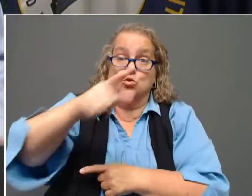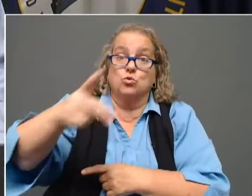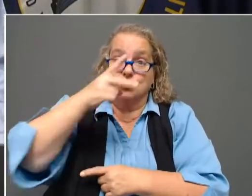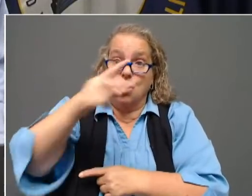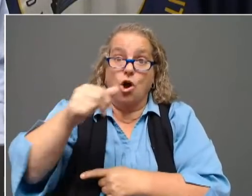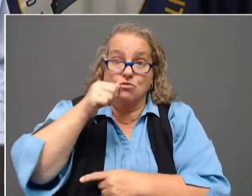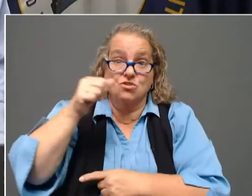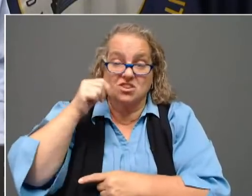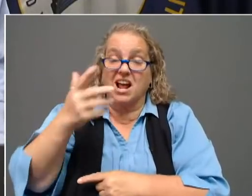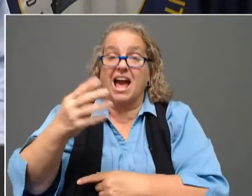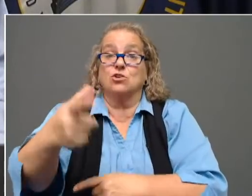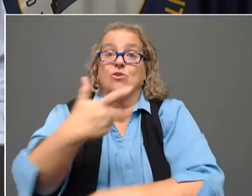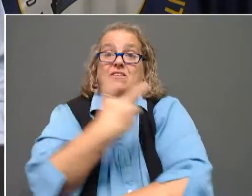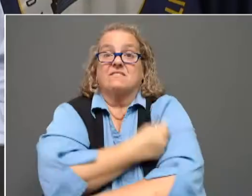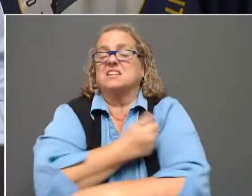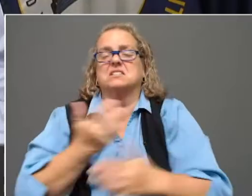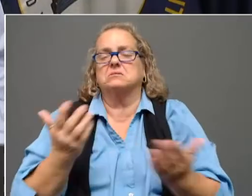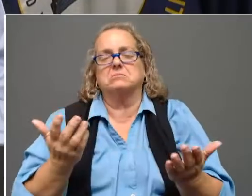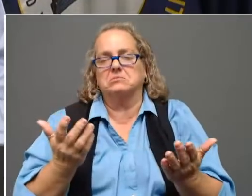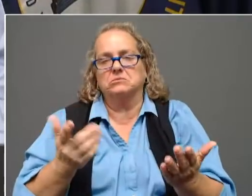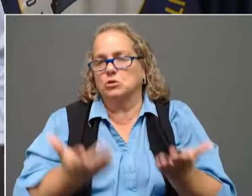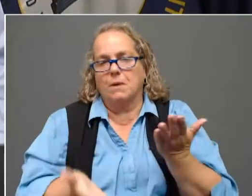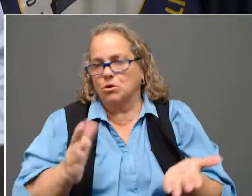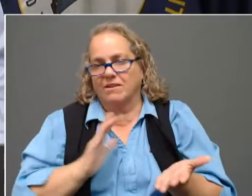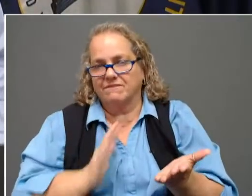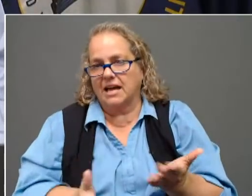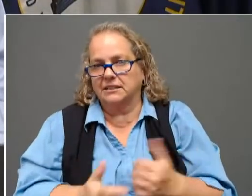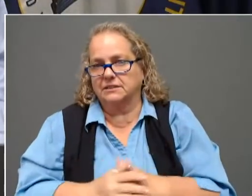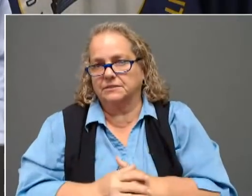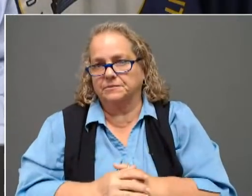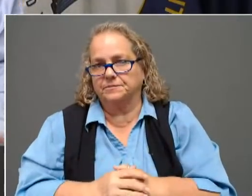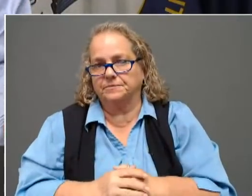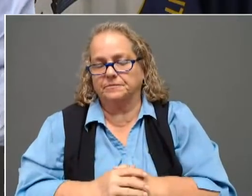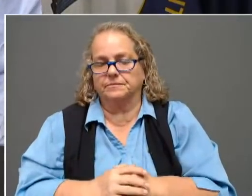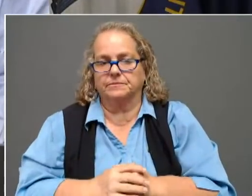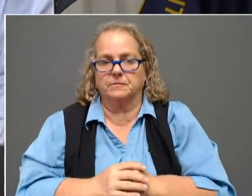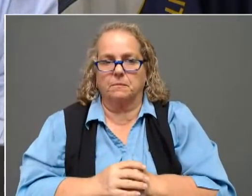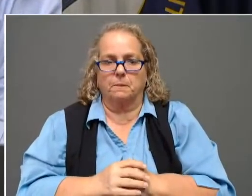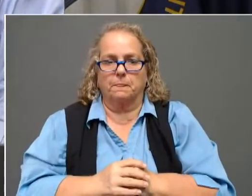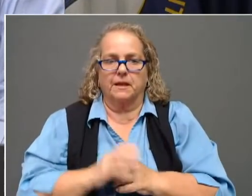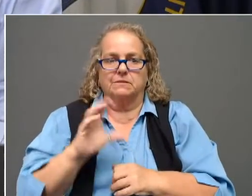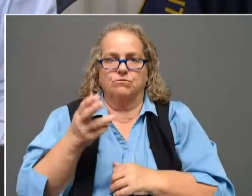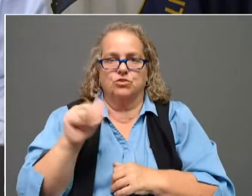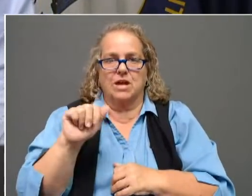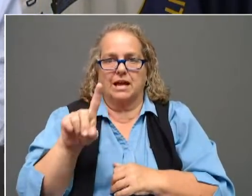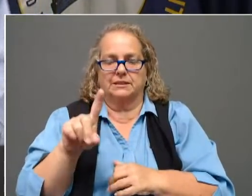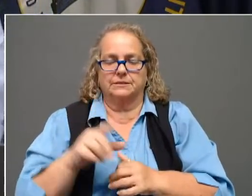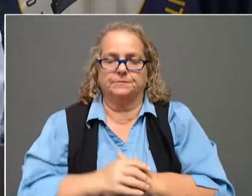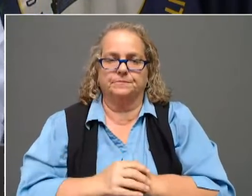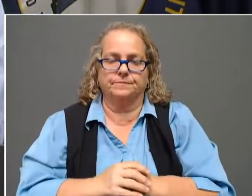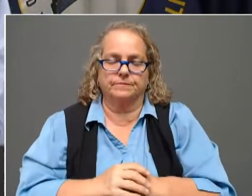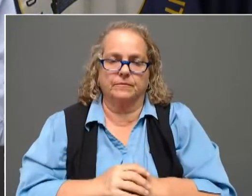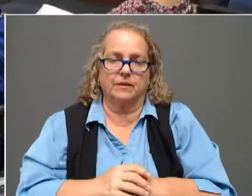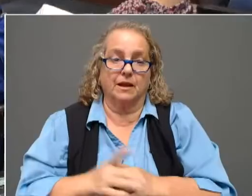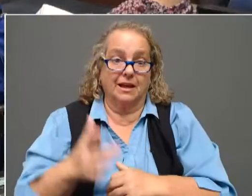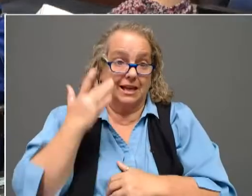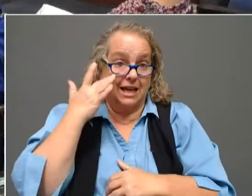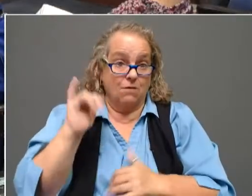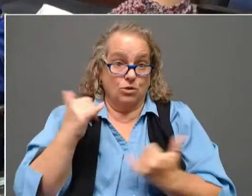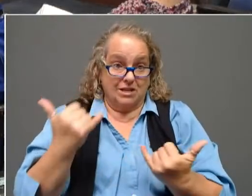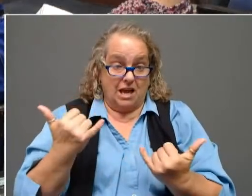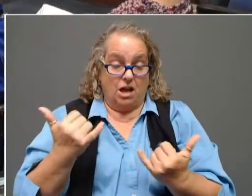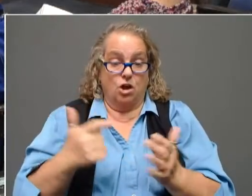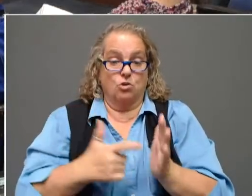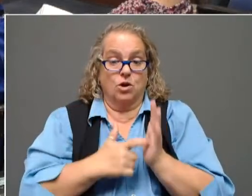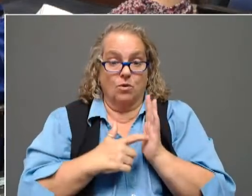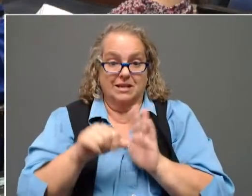you're vaccinated, you're probably fine. Chad. California now requiring state employees